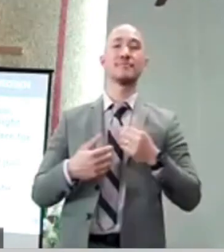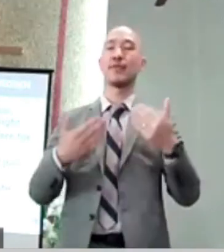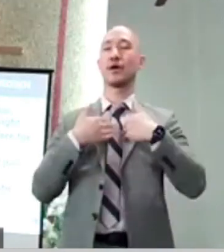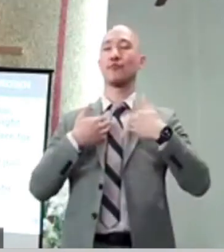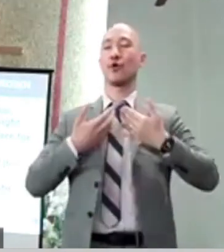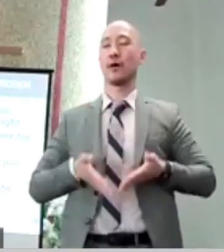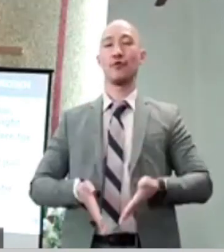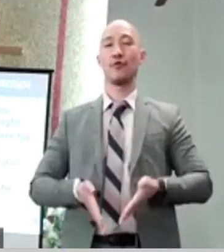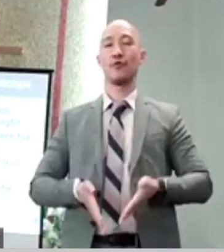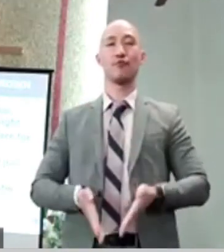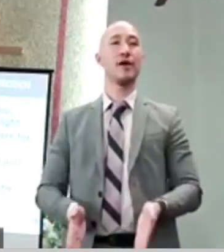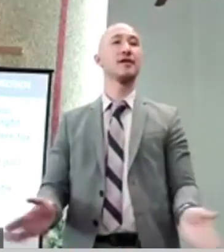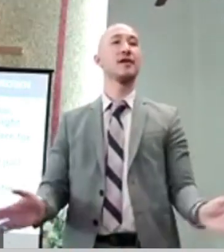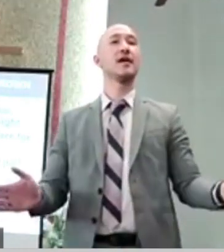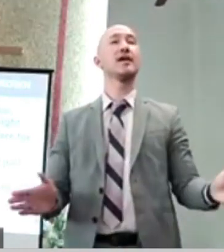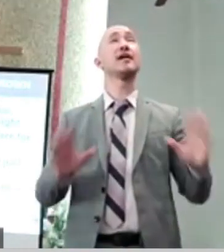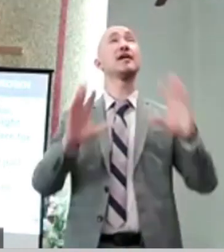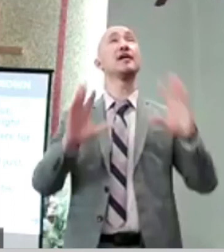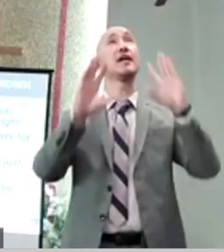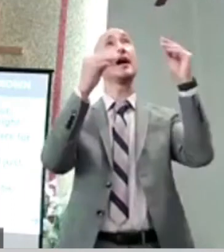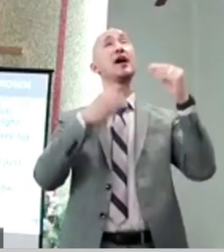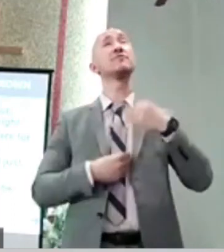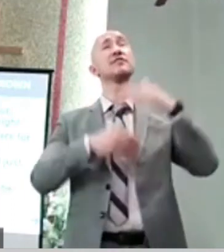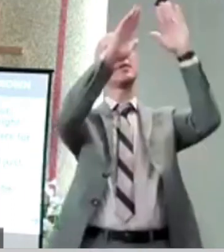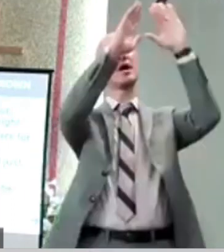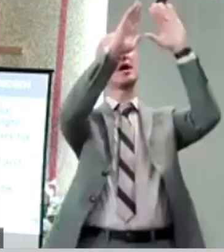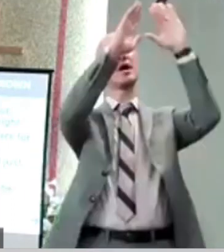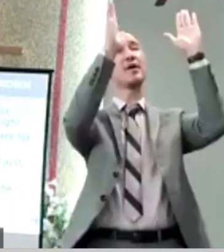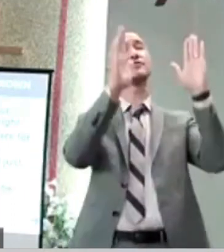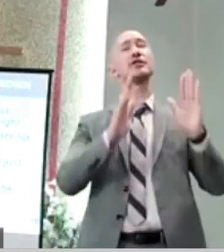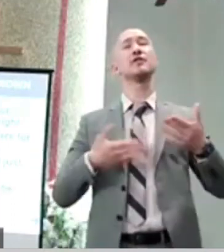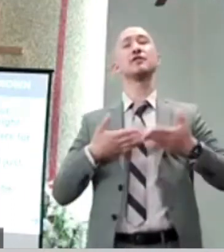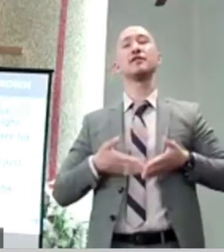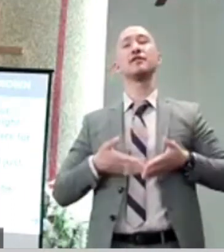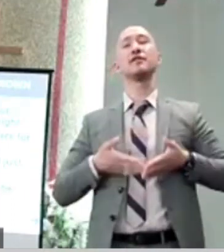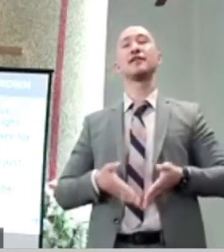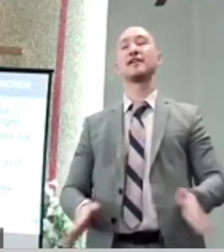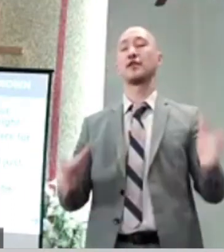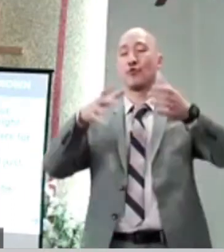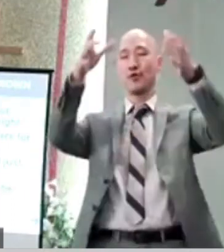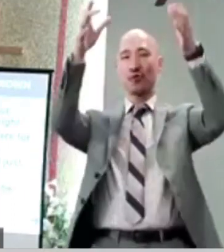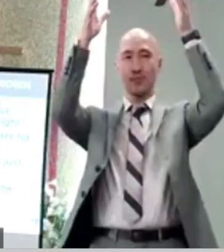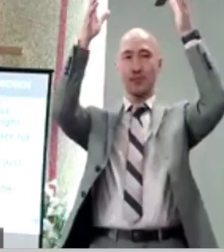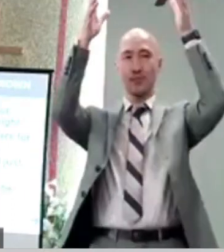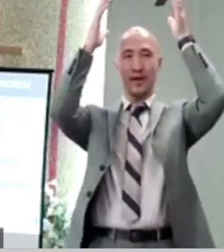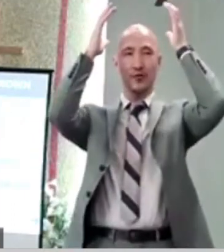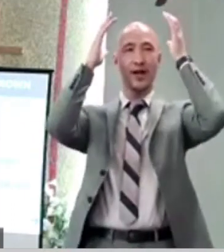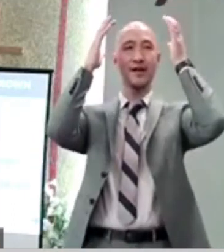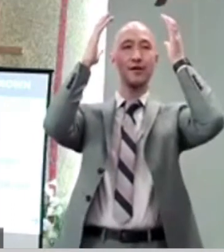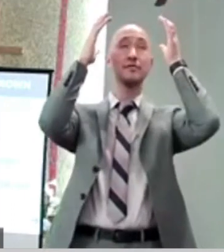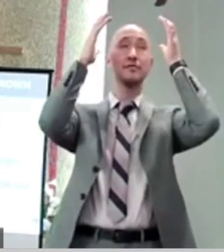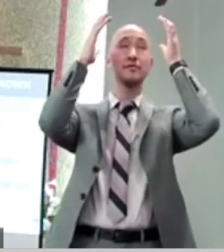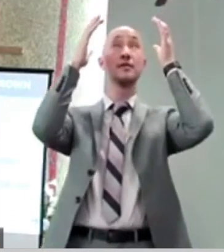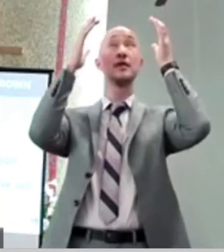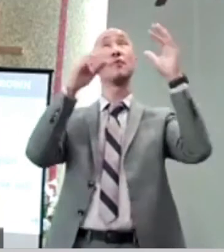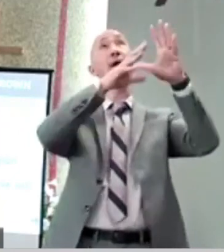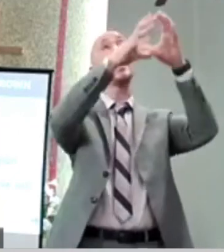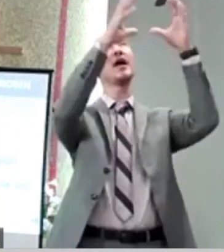just wrap my robe around. When I receive my mansion, robe and